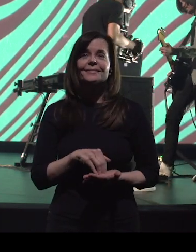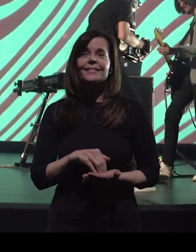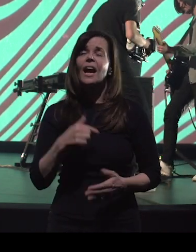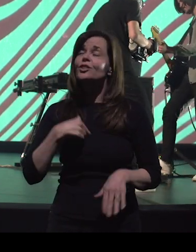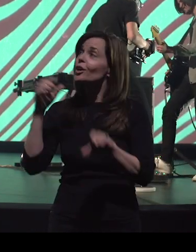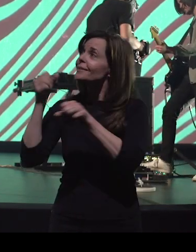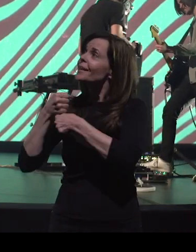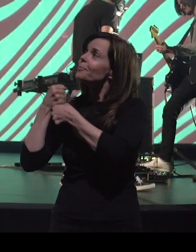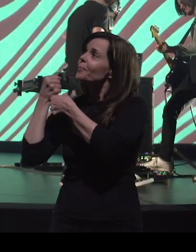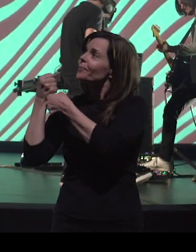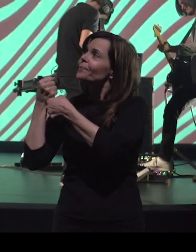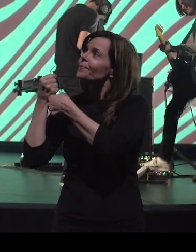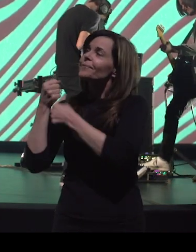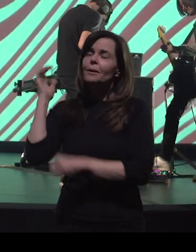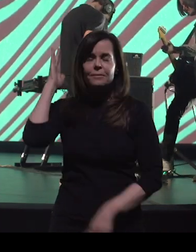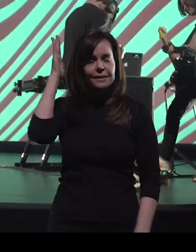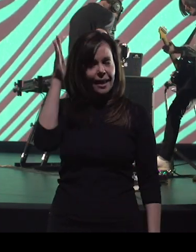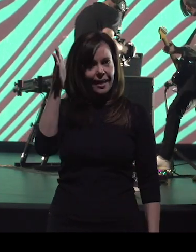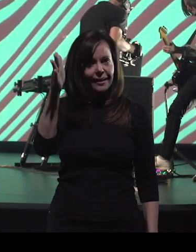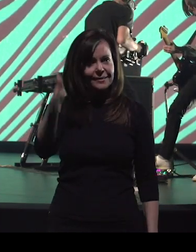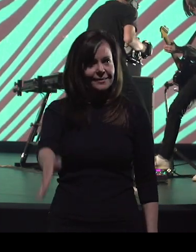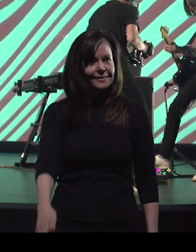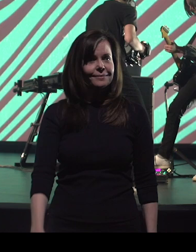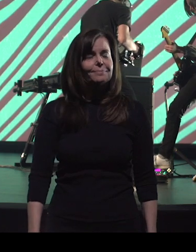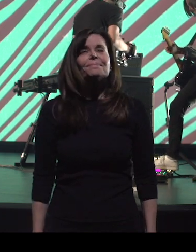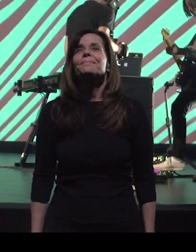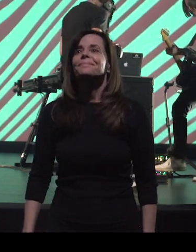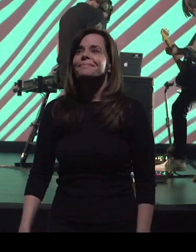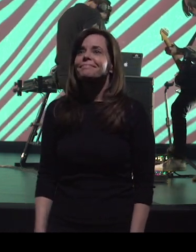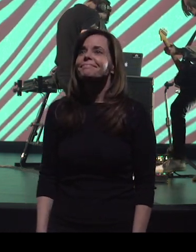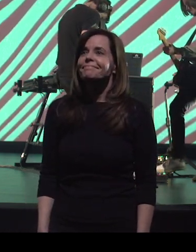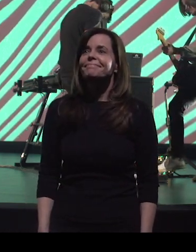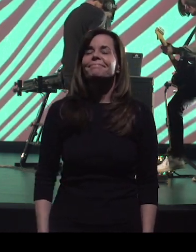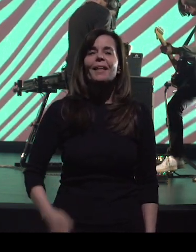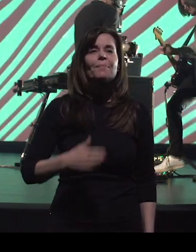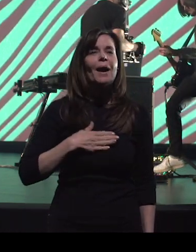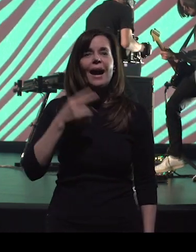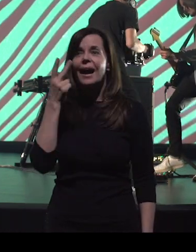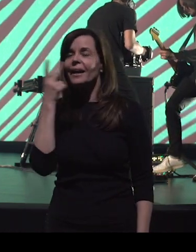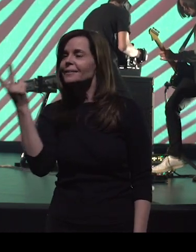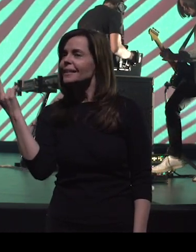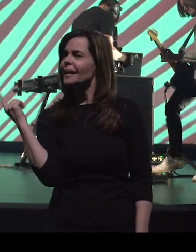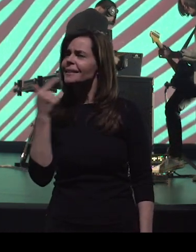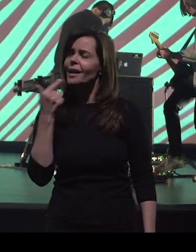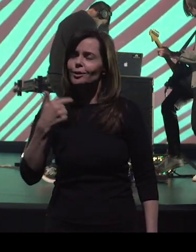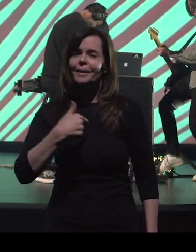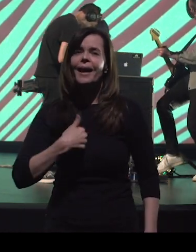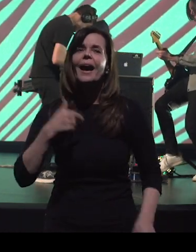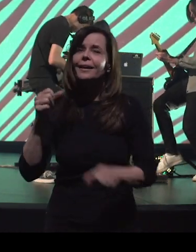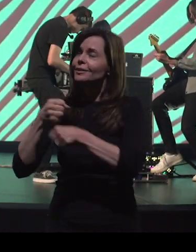I trust him with what comes next. 'Cause my heart says,